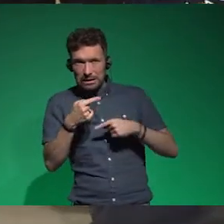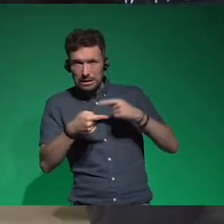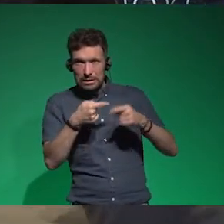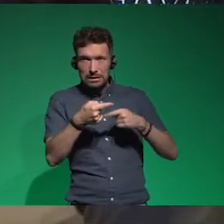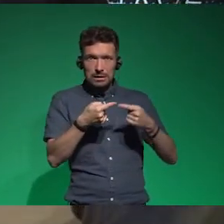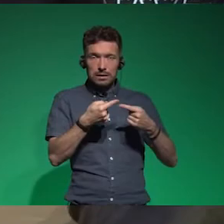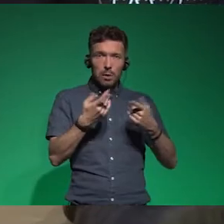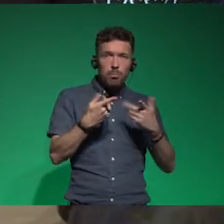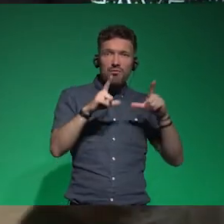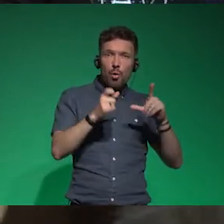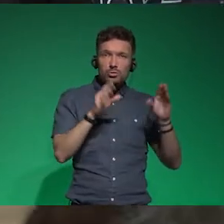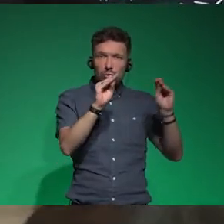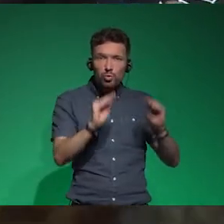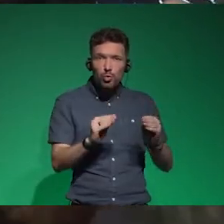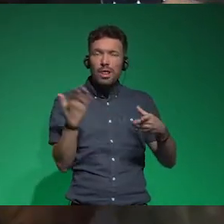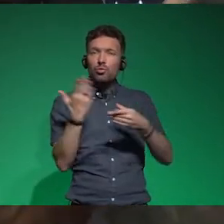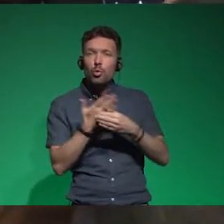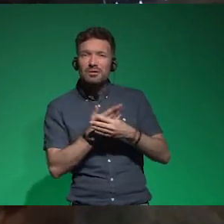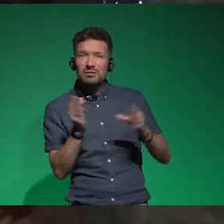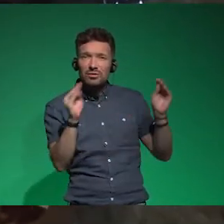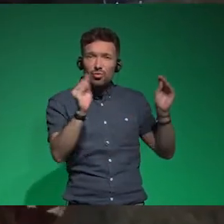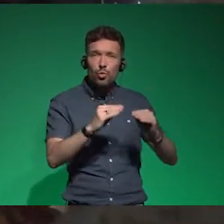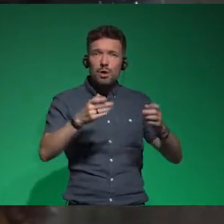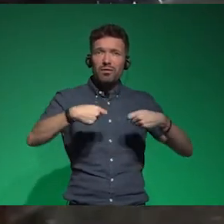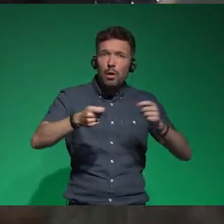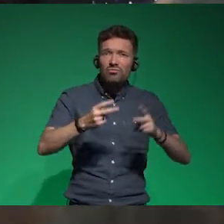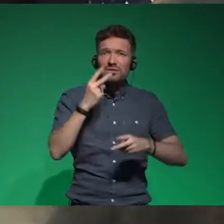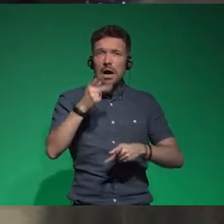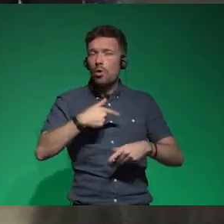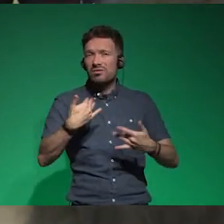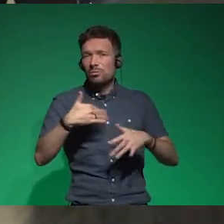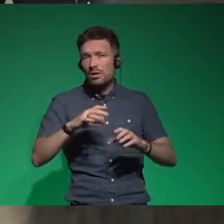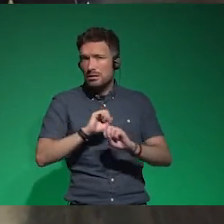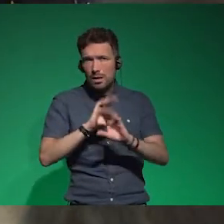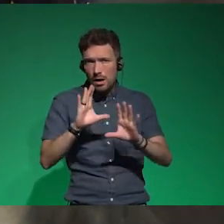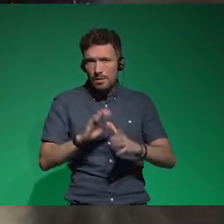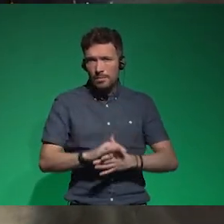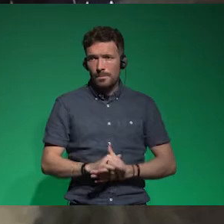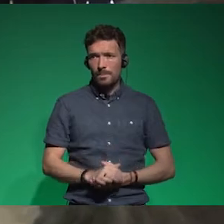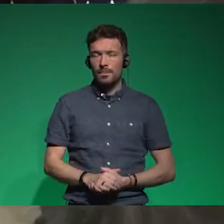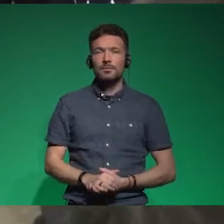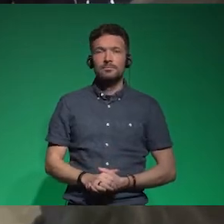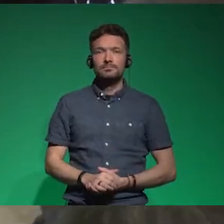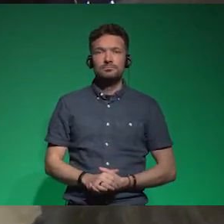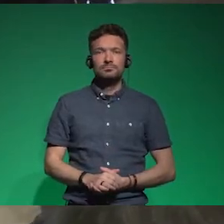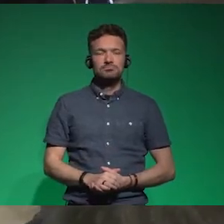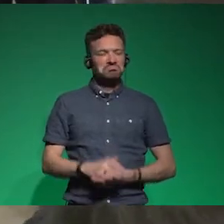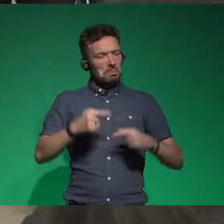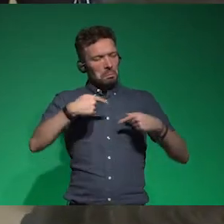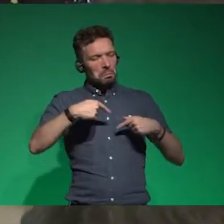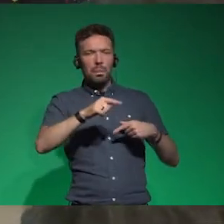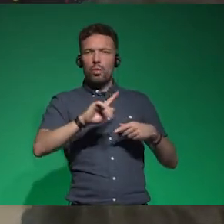much better what exactly. But it's also the idea that this will be then shown in forum with Wissen, right?